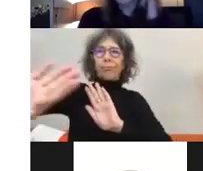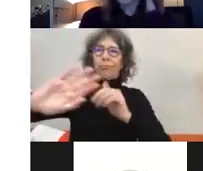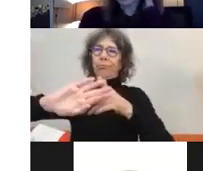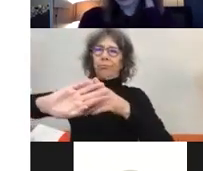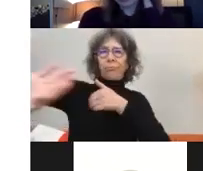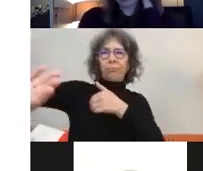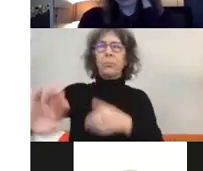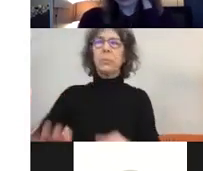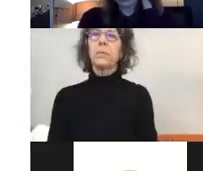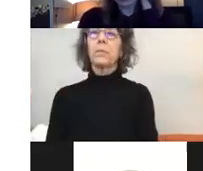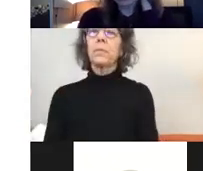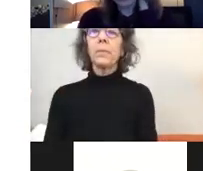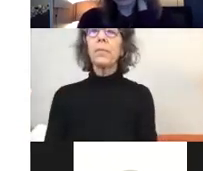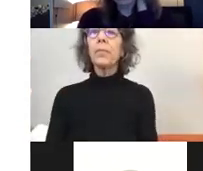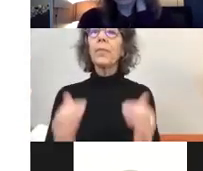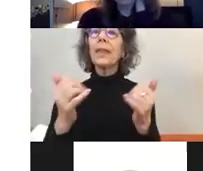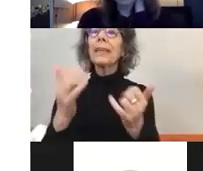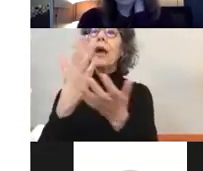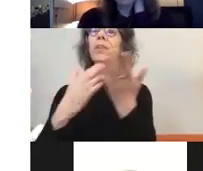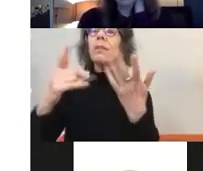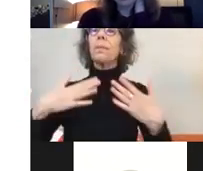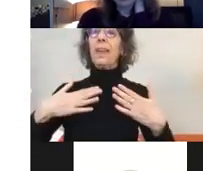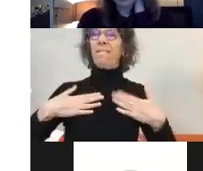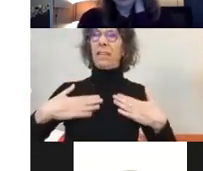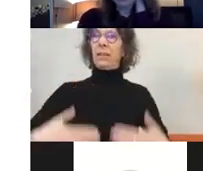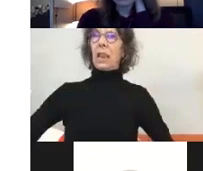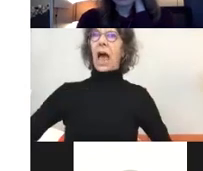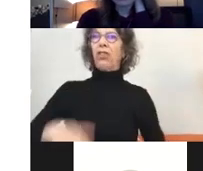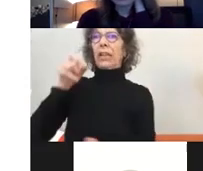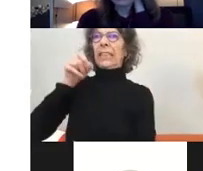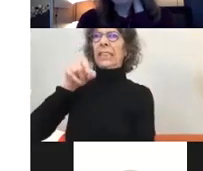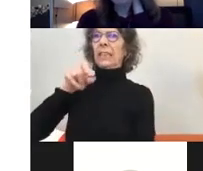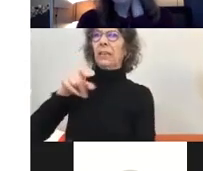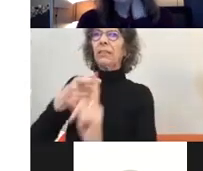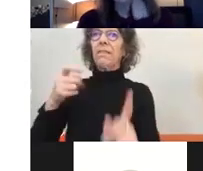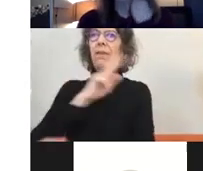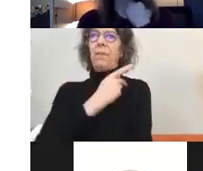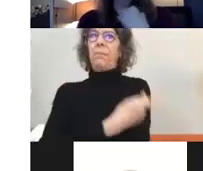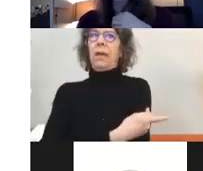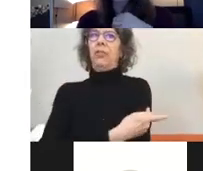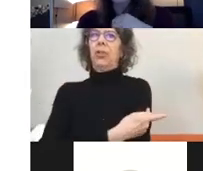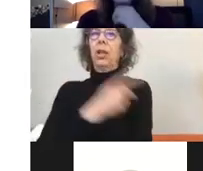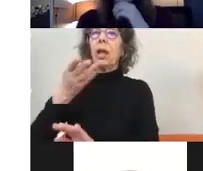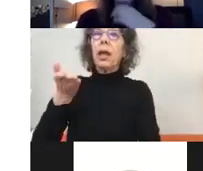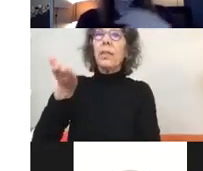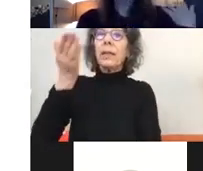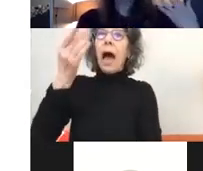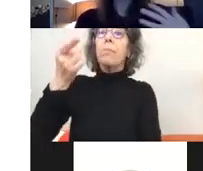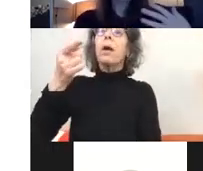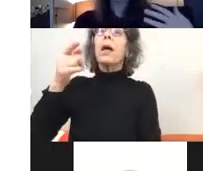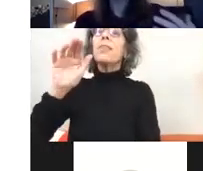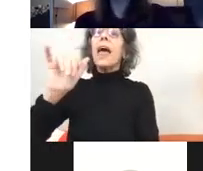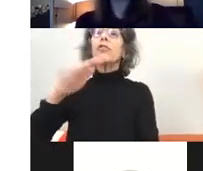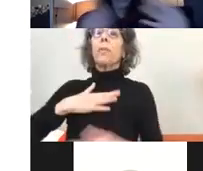So here is also some of the physiological signal of this patient. So the top one is her breathing rate. So we know